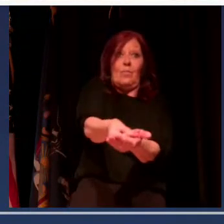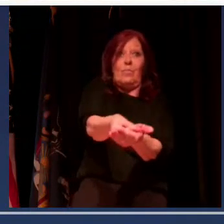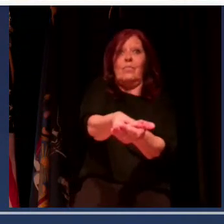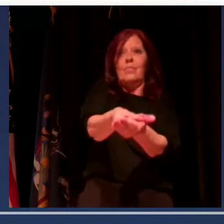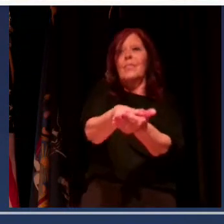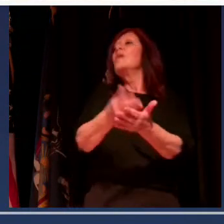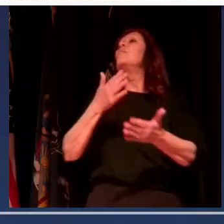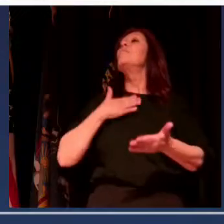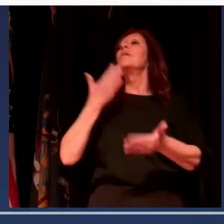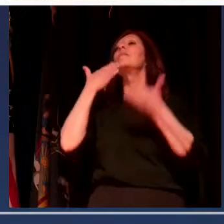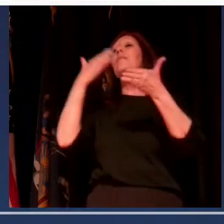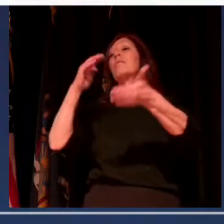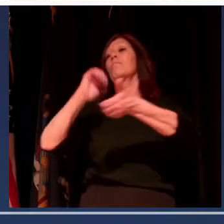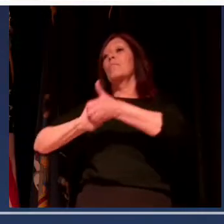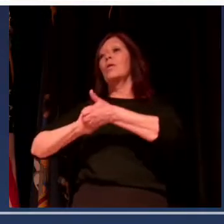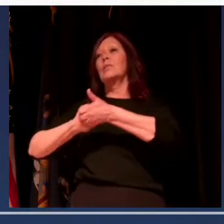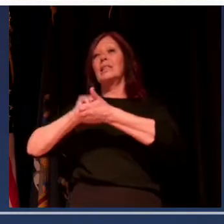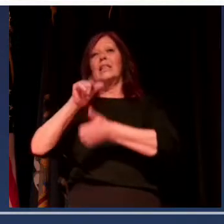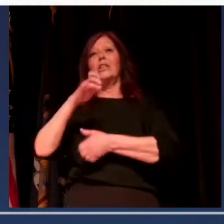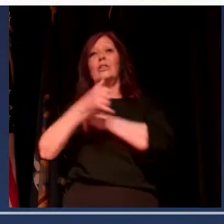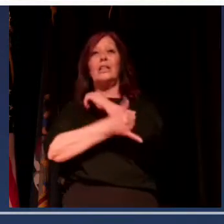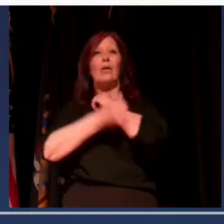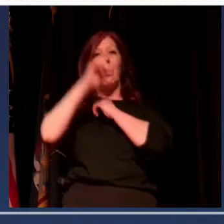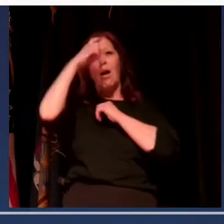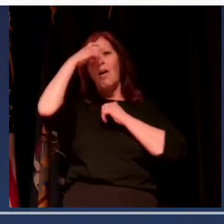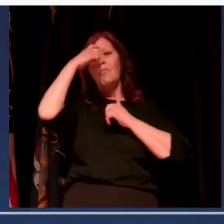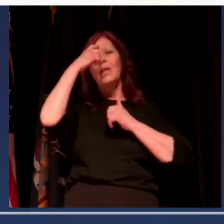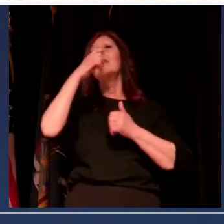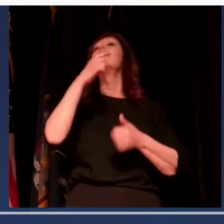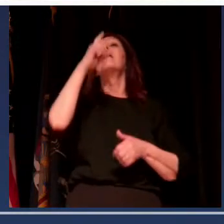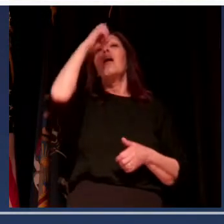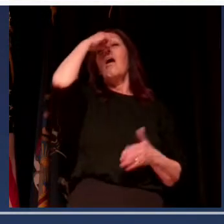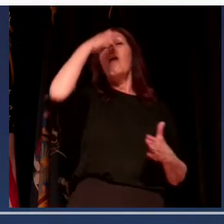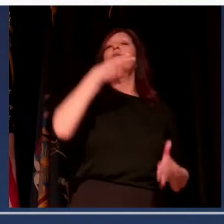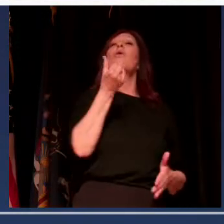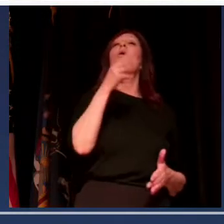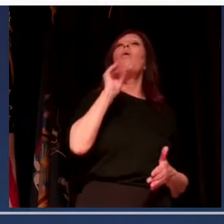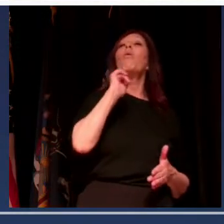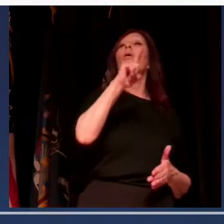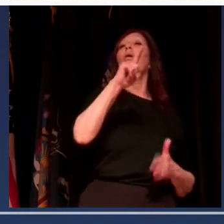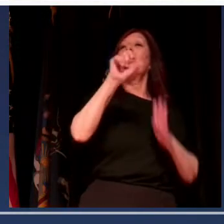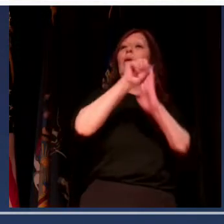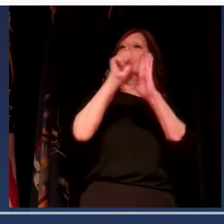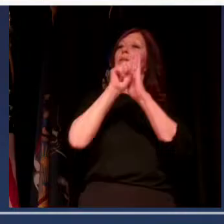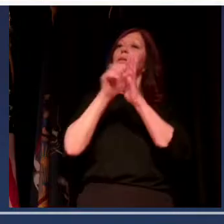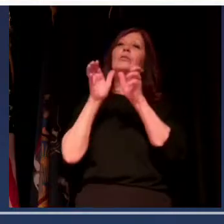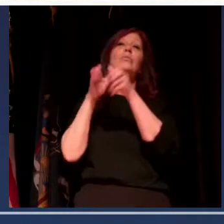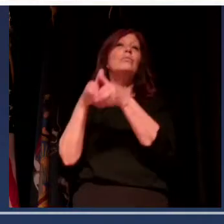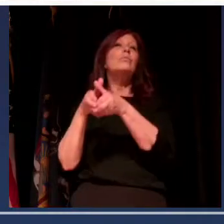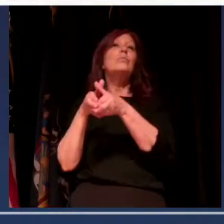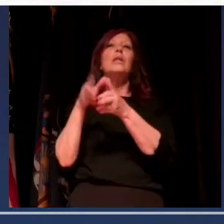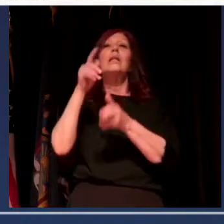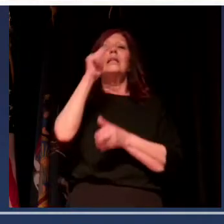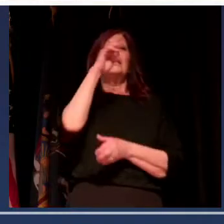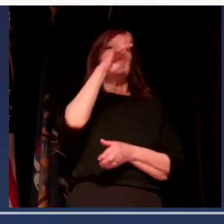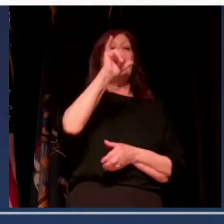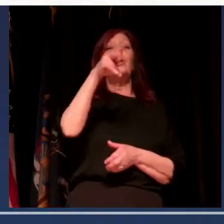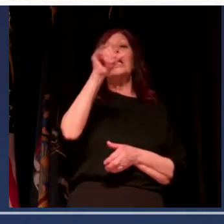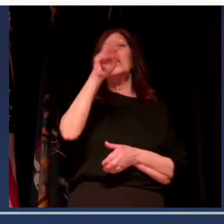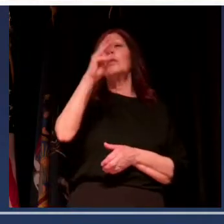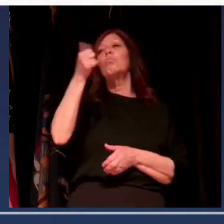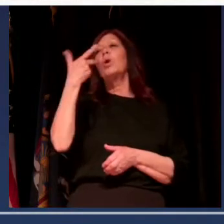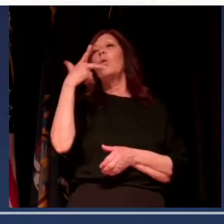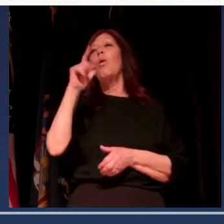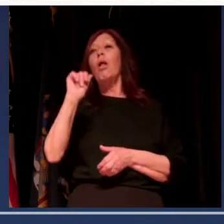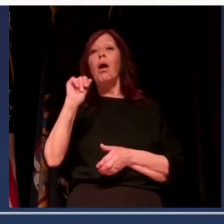my partners in Erie County government, New York Governor Kathy Hochul and our local state delegation, Terry and Kim Pagula and the entire Bills